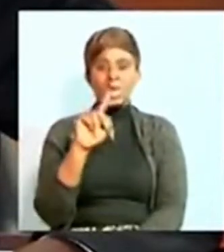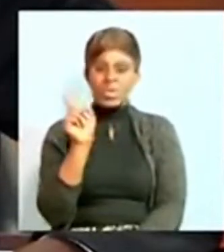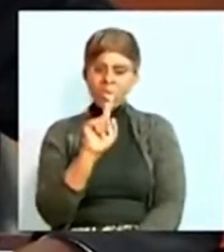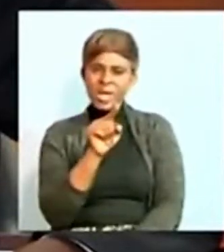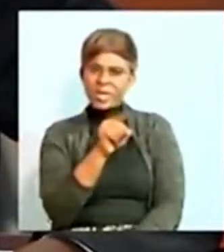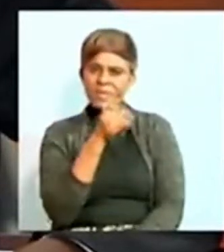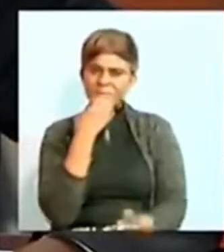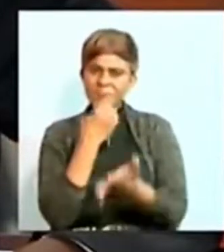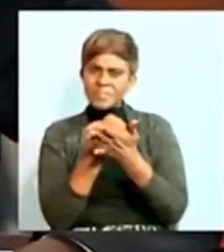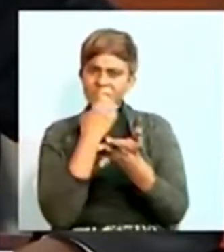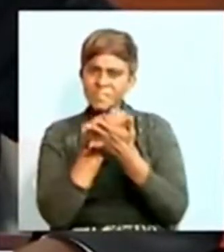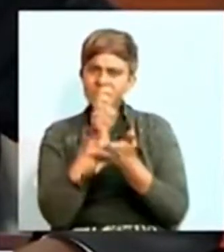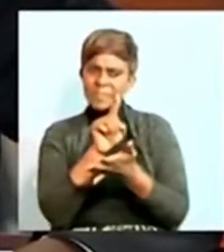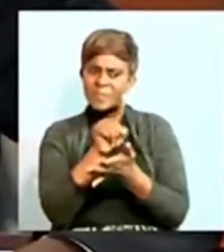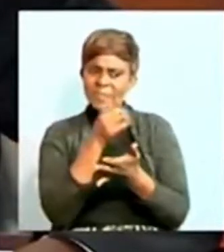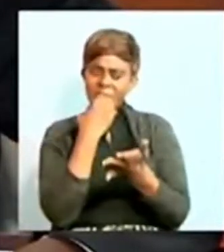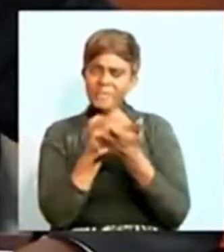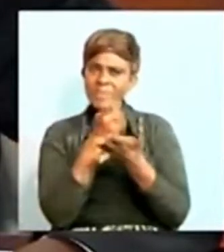is the evidence?